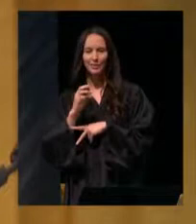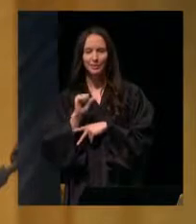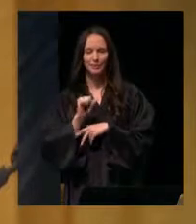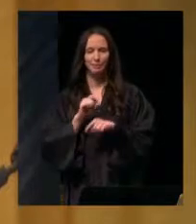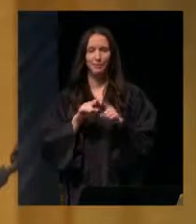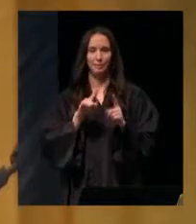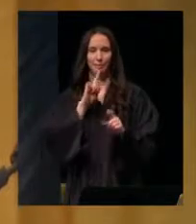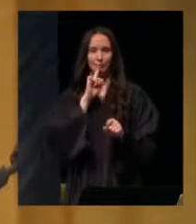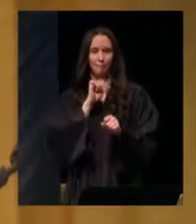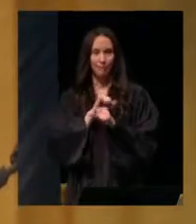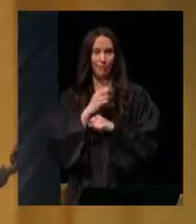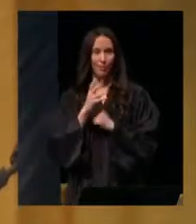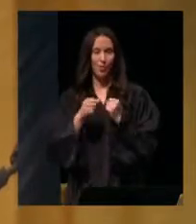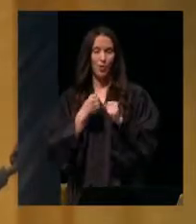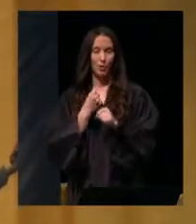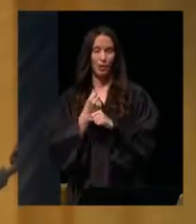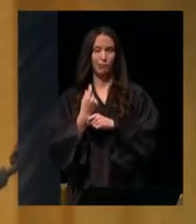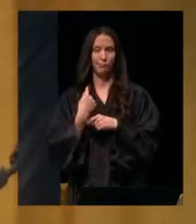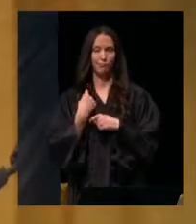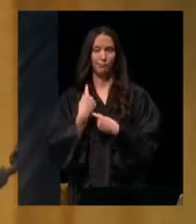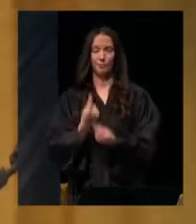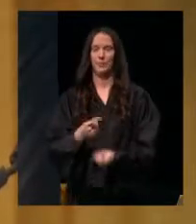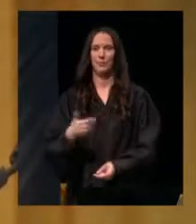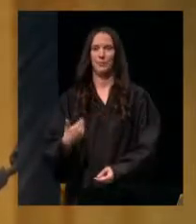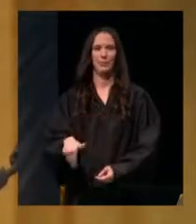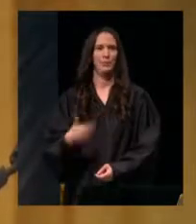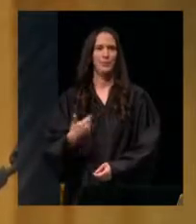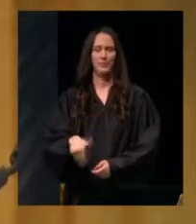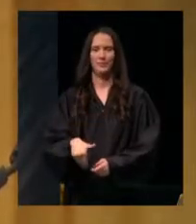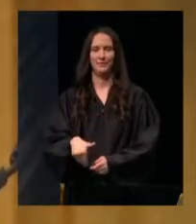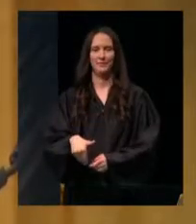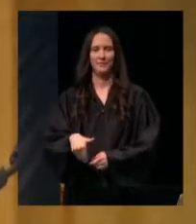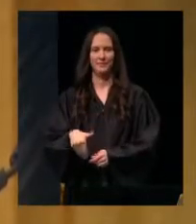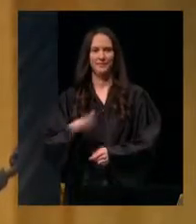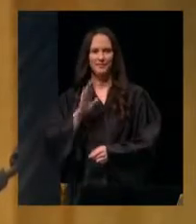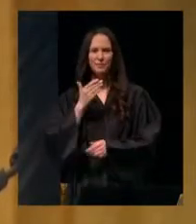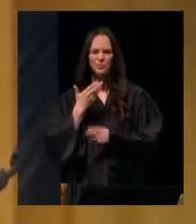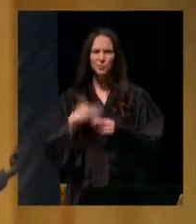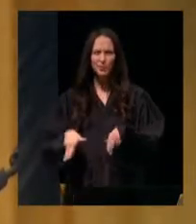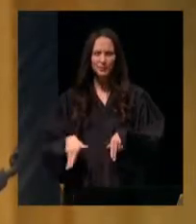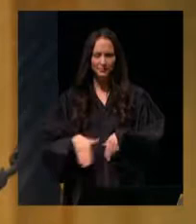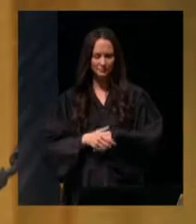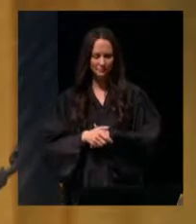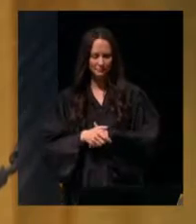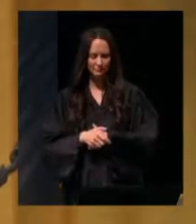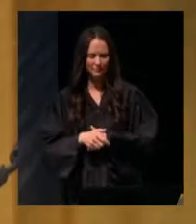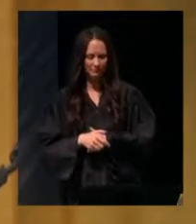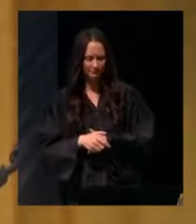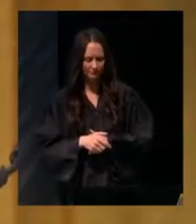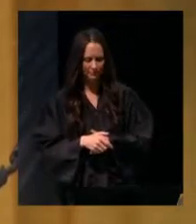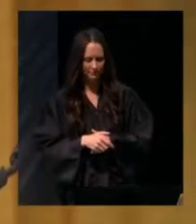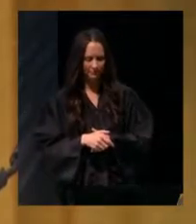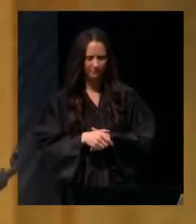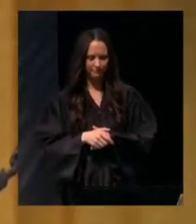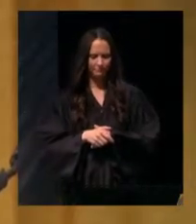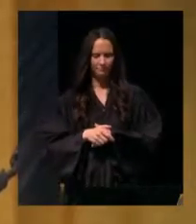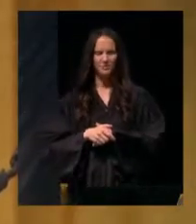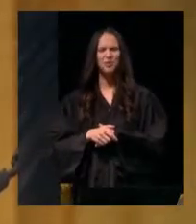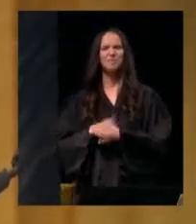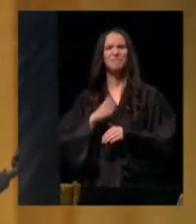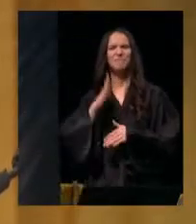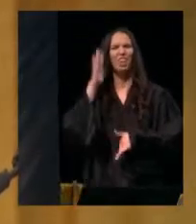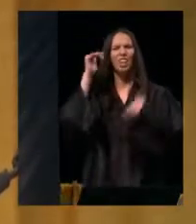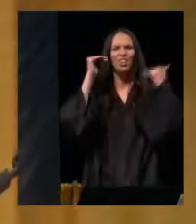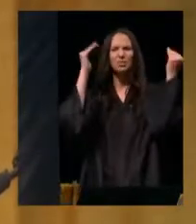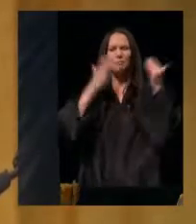4 years really seems like a stretch. It brings me back to when all the adults in my life used to say that time